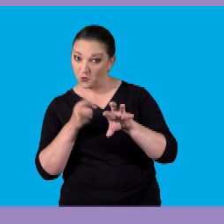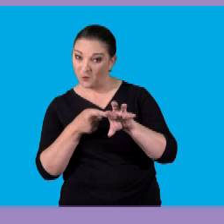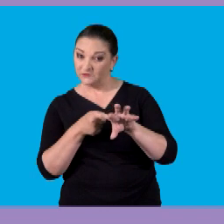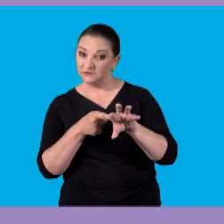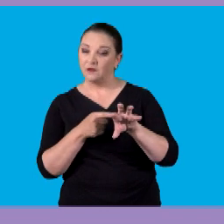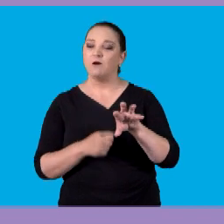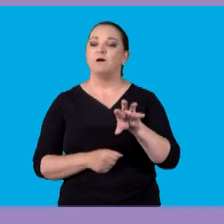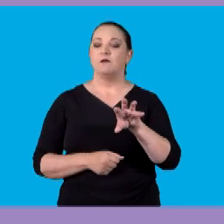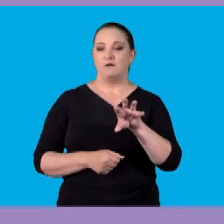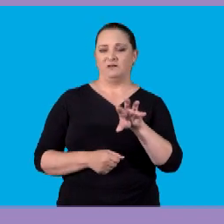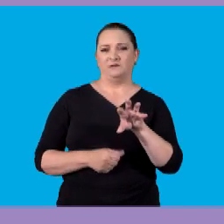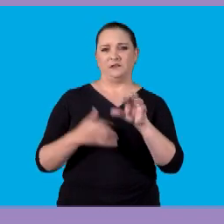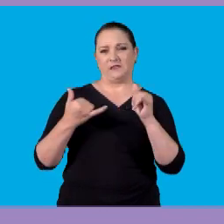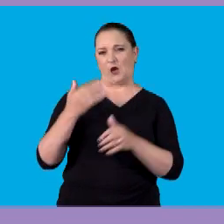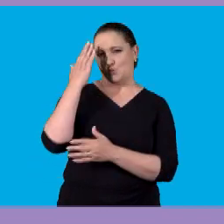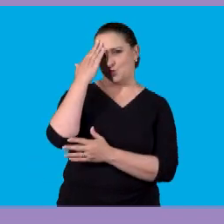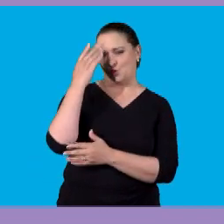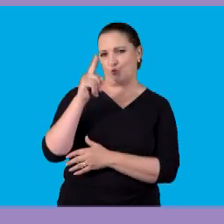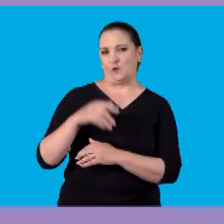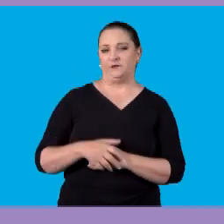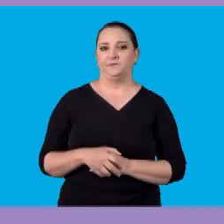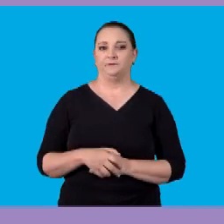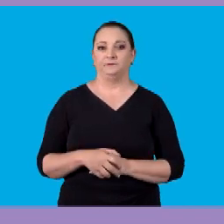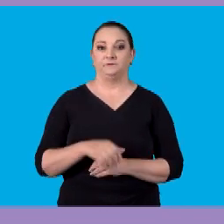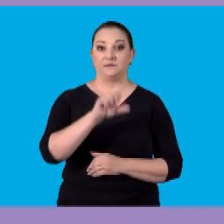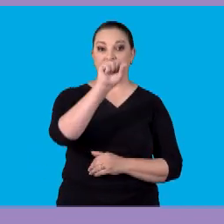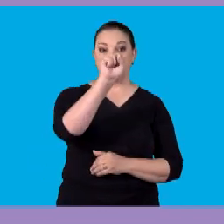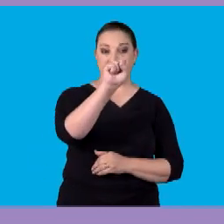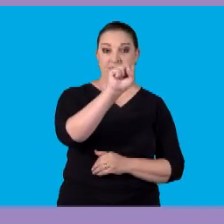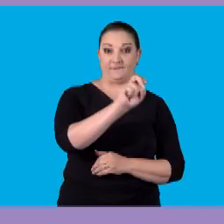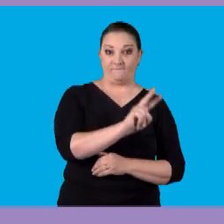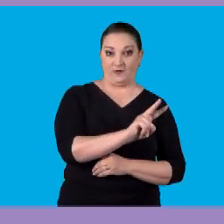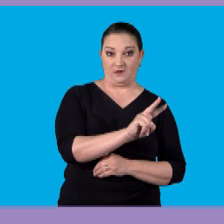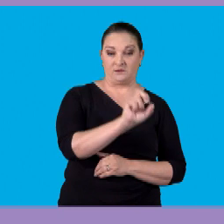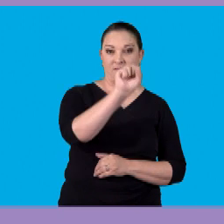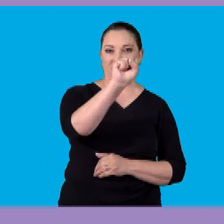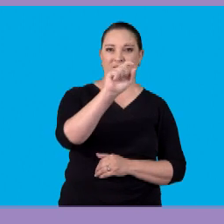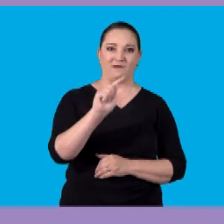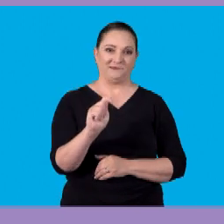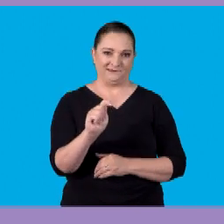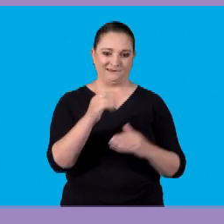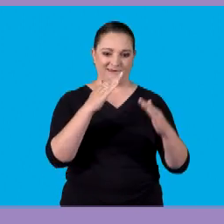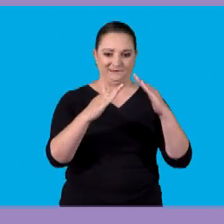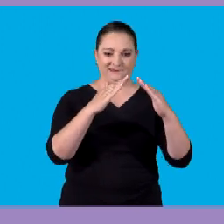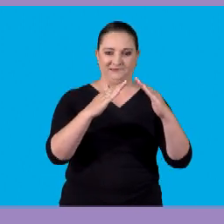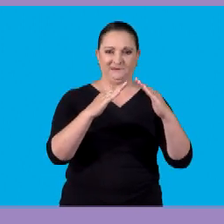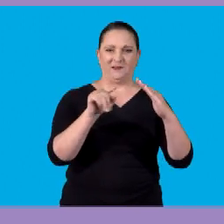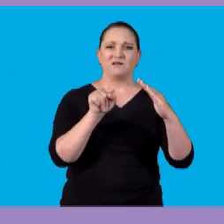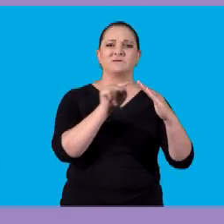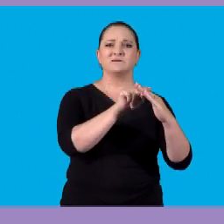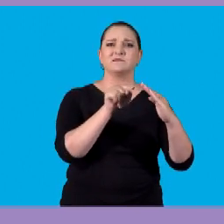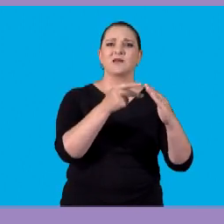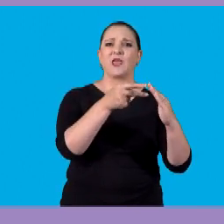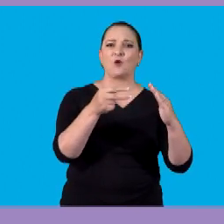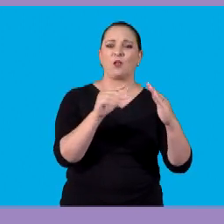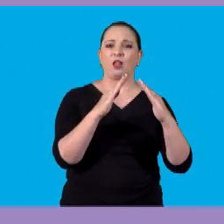quadrilateral? What are we given here? Well, we are shown that SV and ST are equal. And